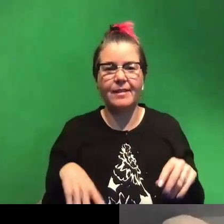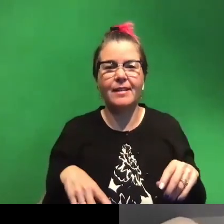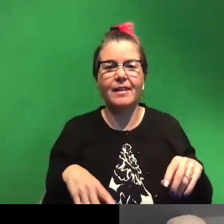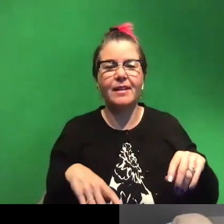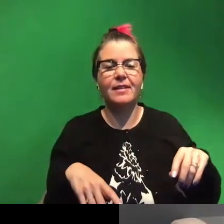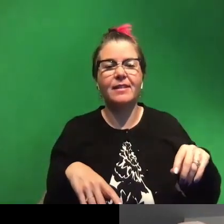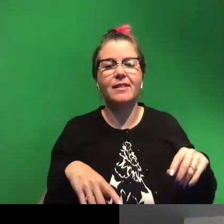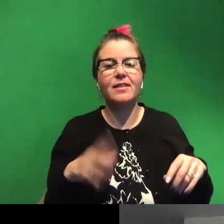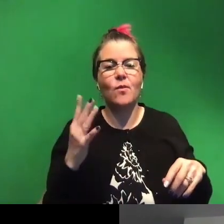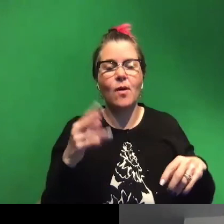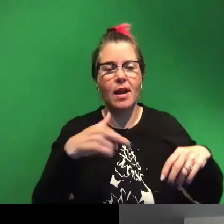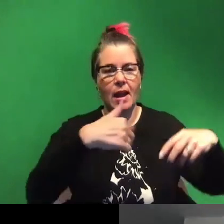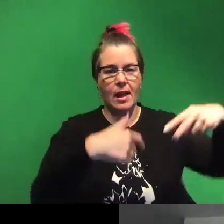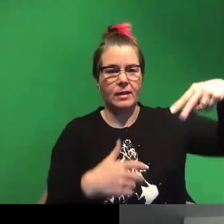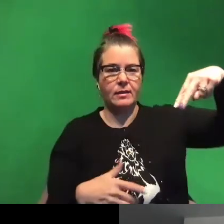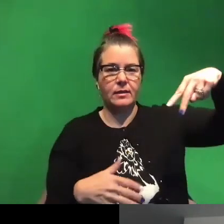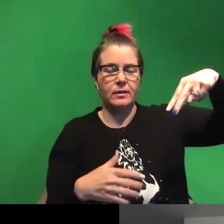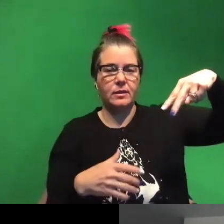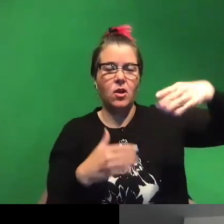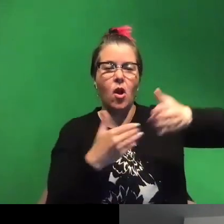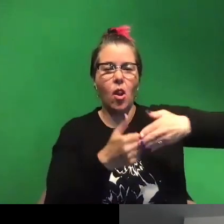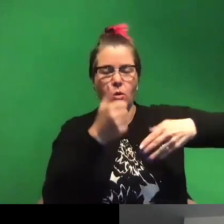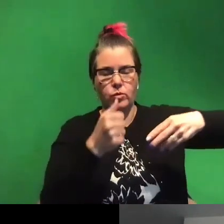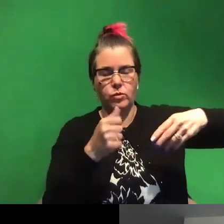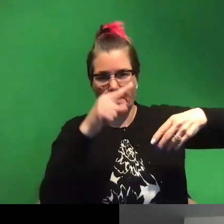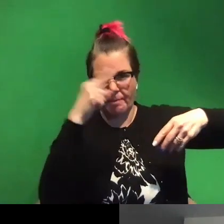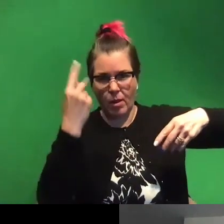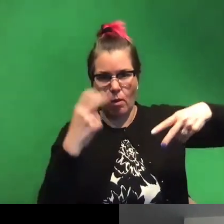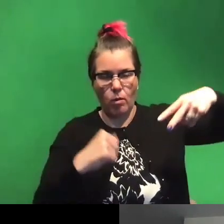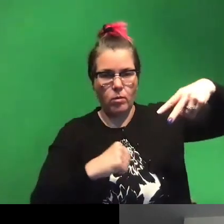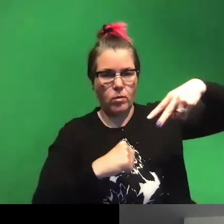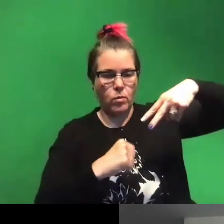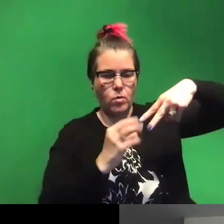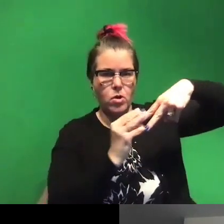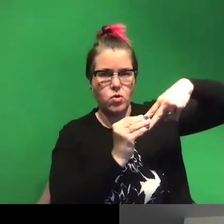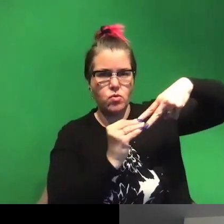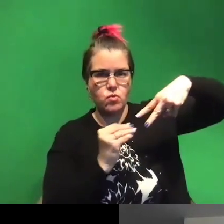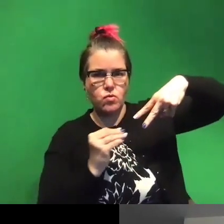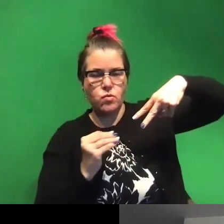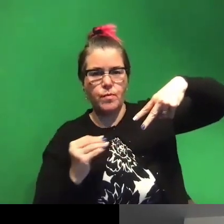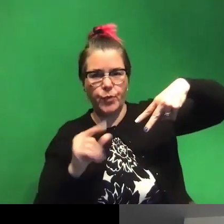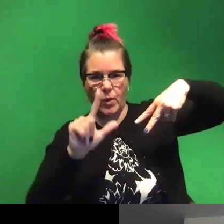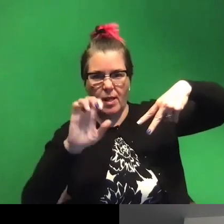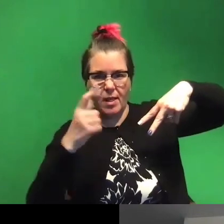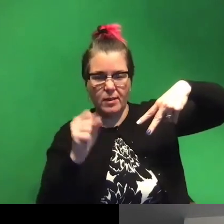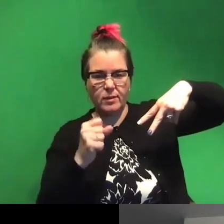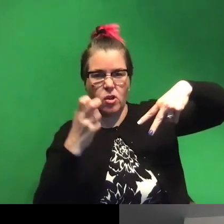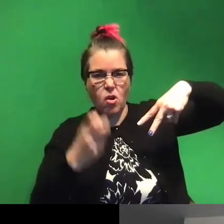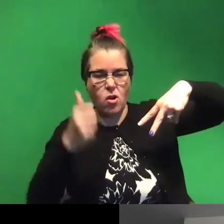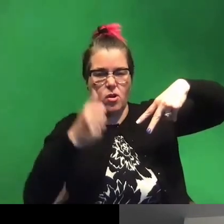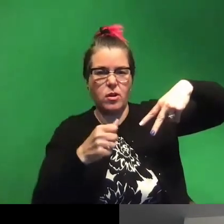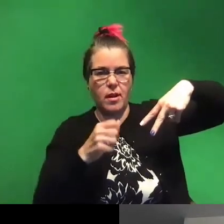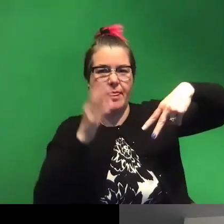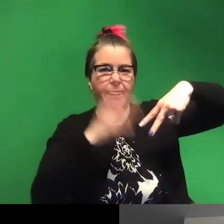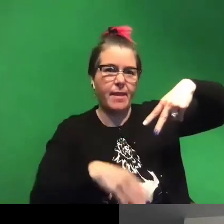because your legs are going to be closer to the black hole, so the black hole pulls your legs harder than